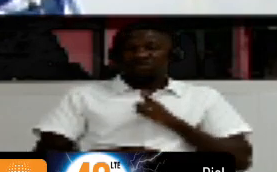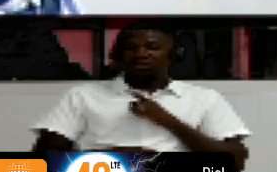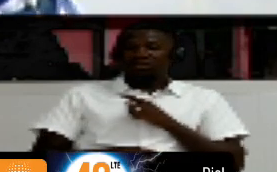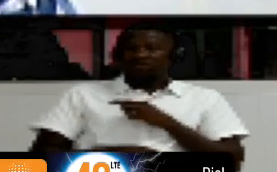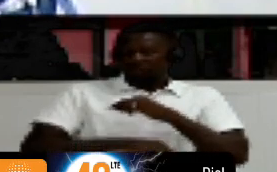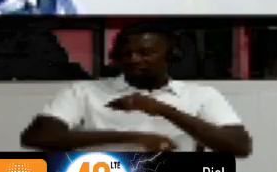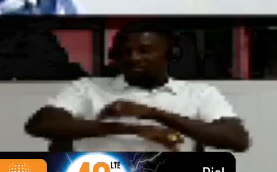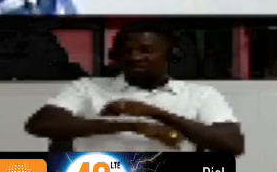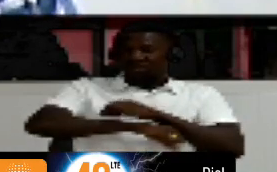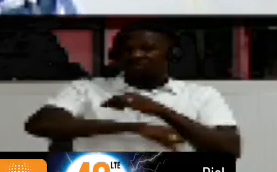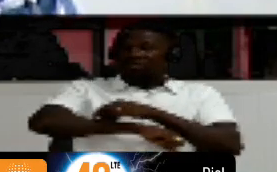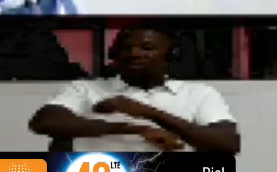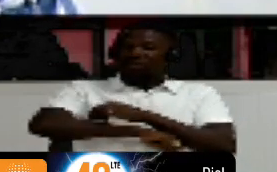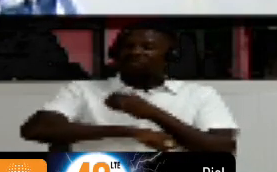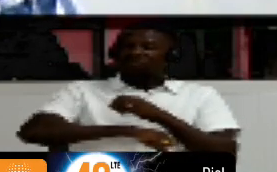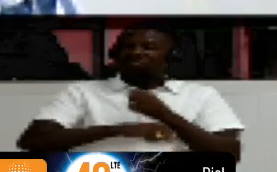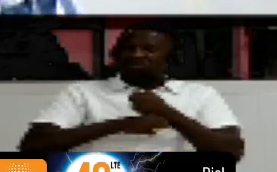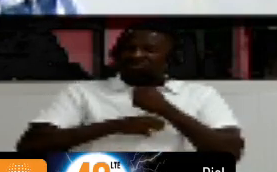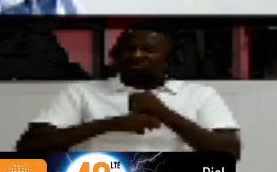grafting